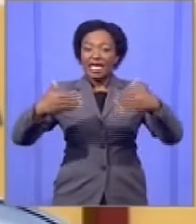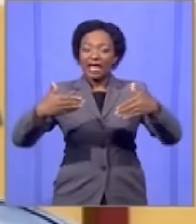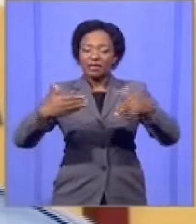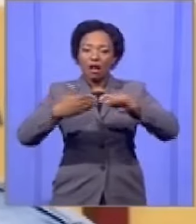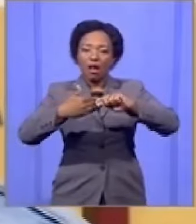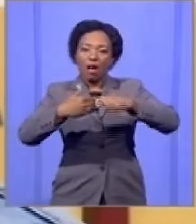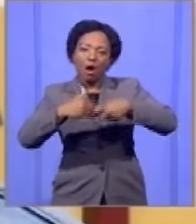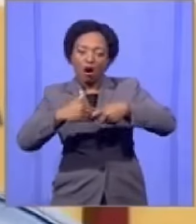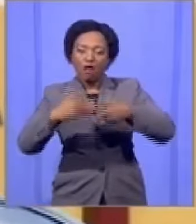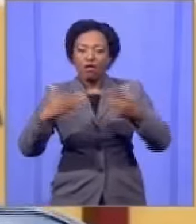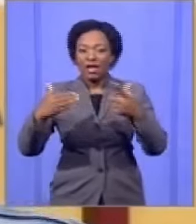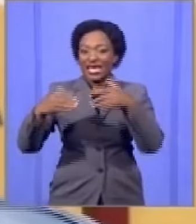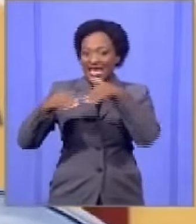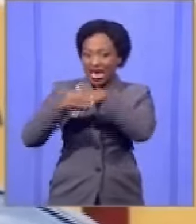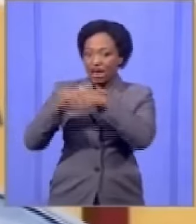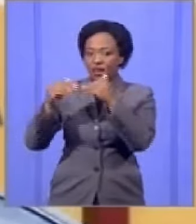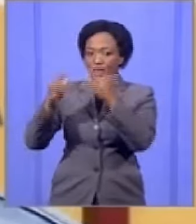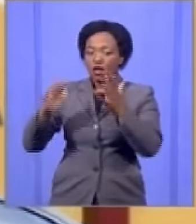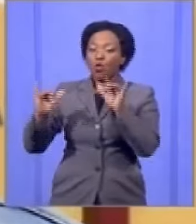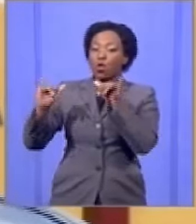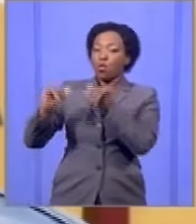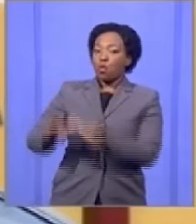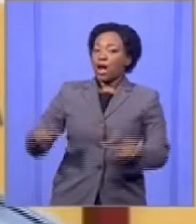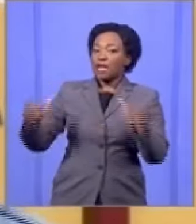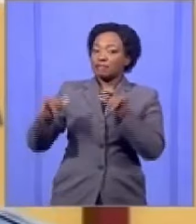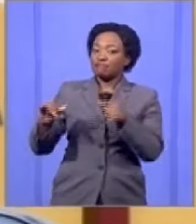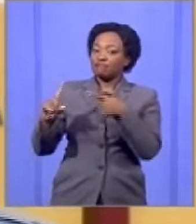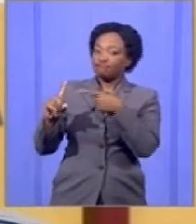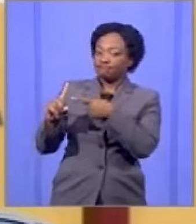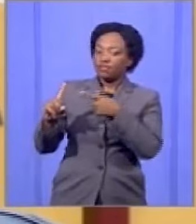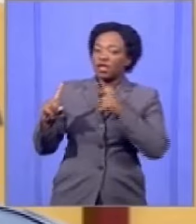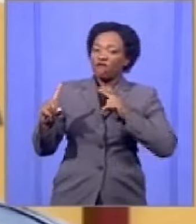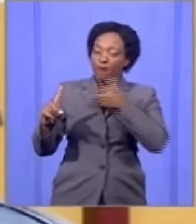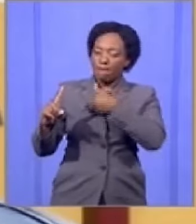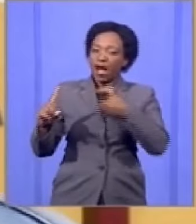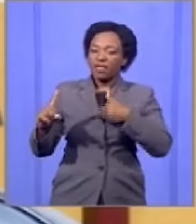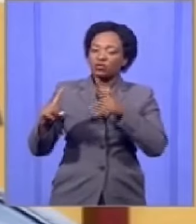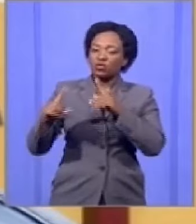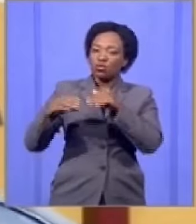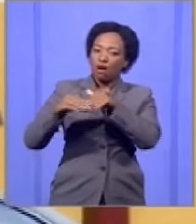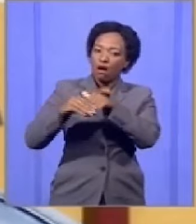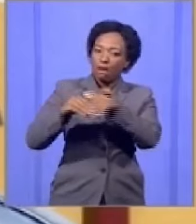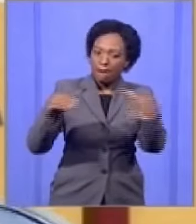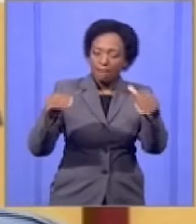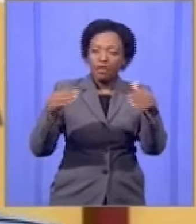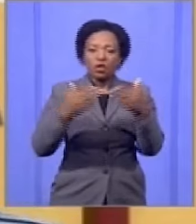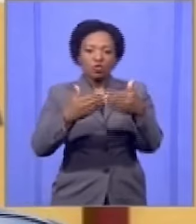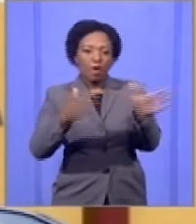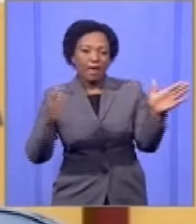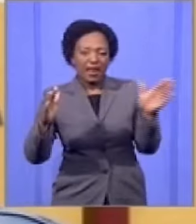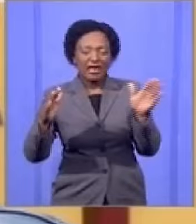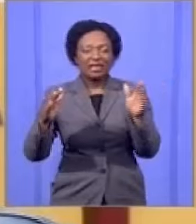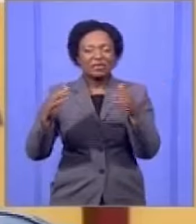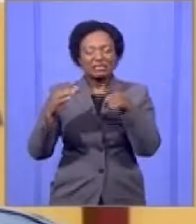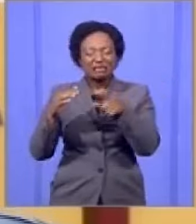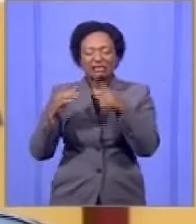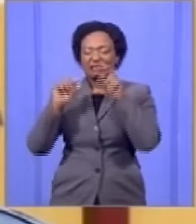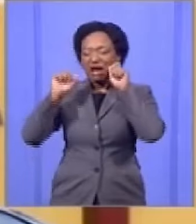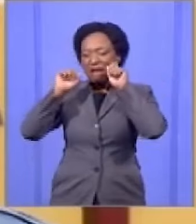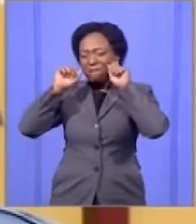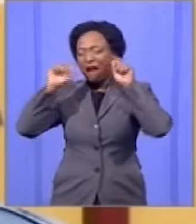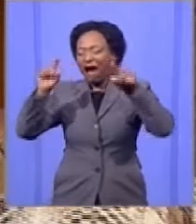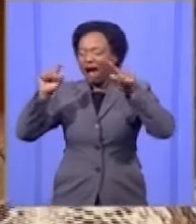locked. Then they were inside. We were waiting here for her to open for us. Then when she was opening, then she was crying. There was